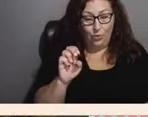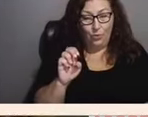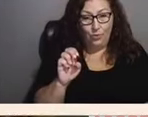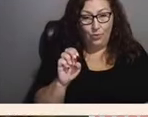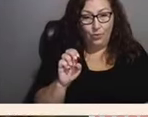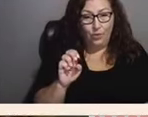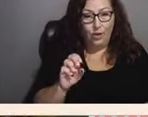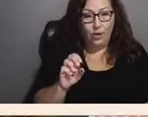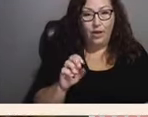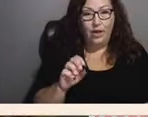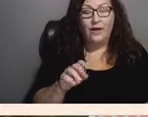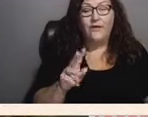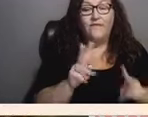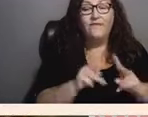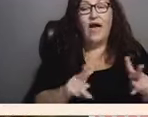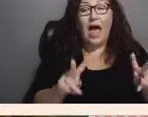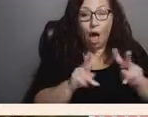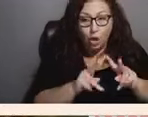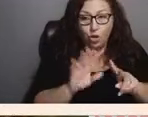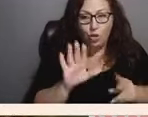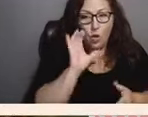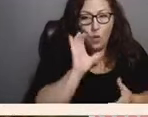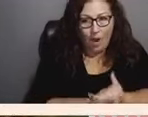Value your wife.